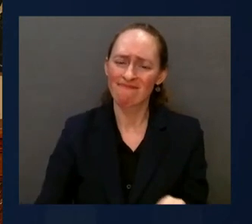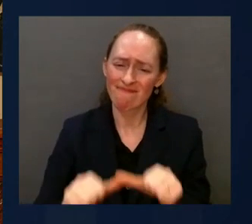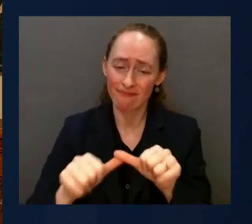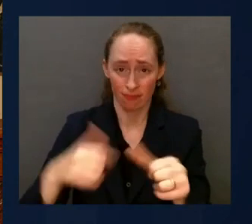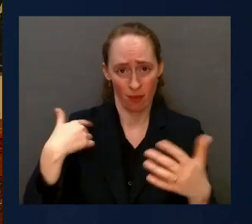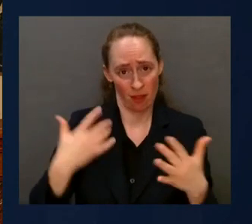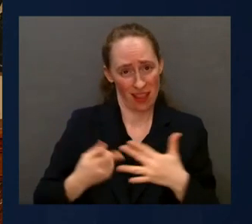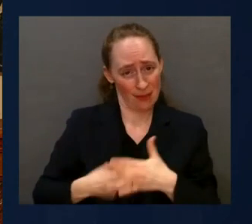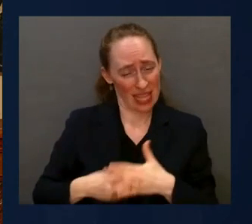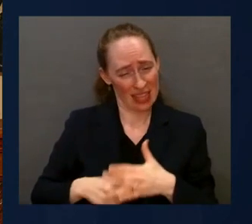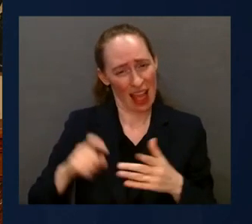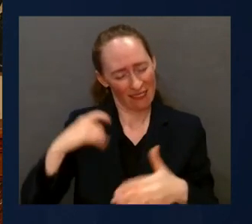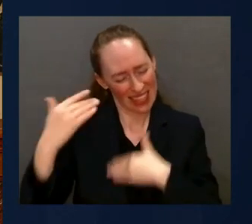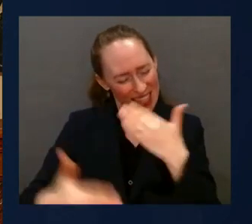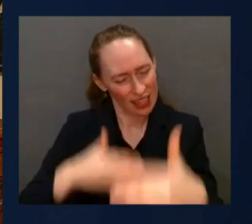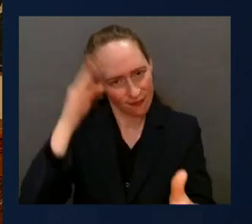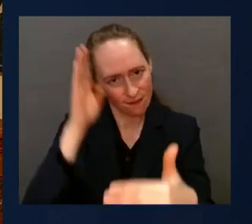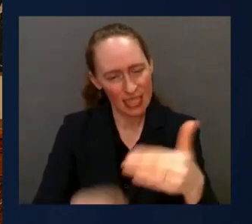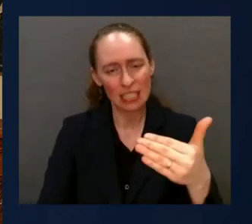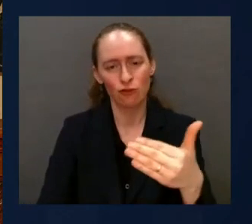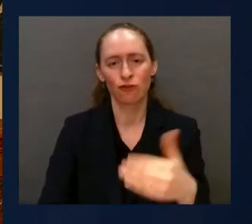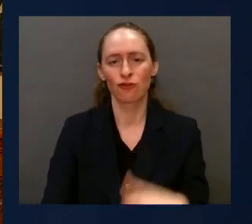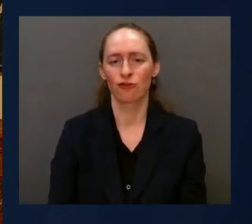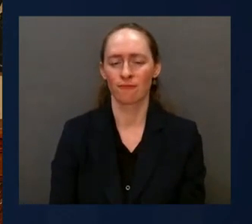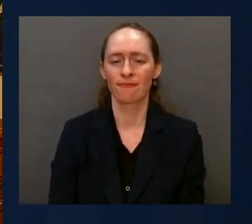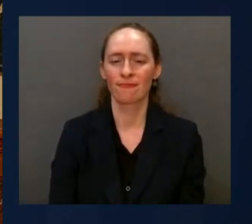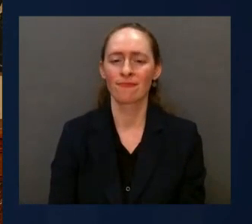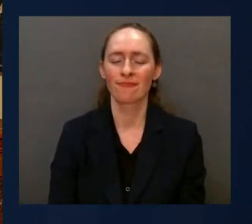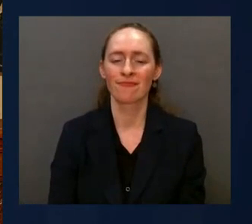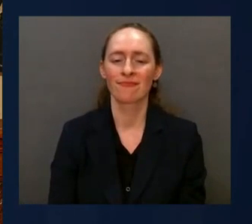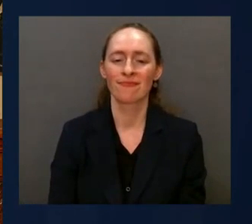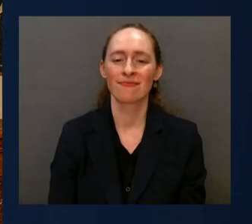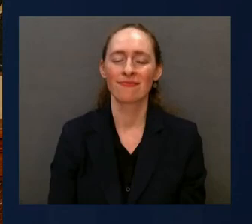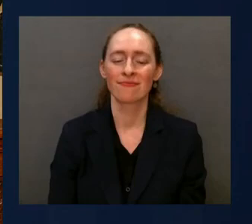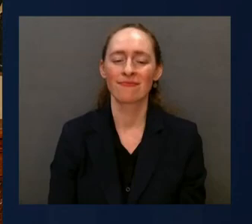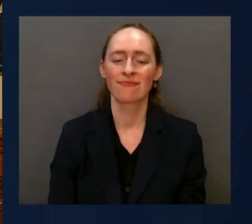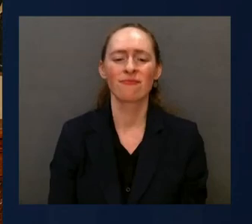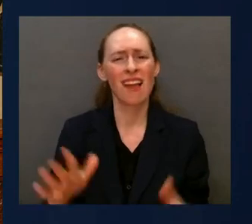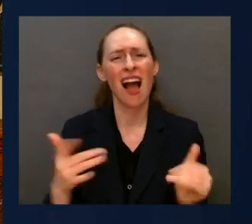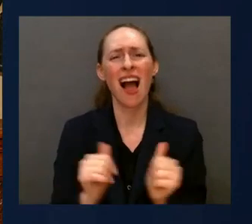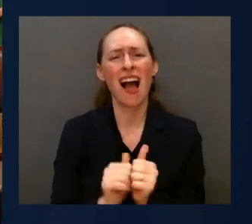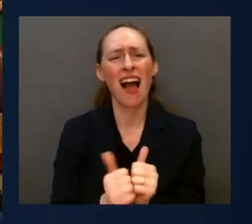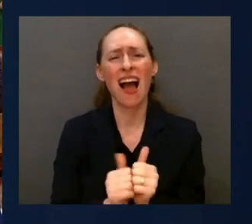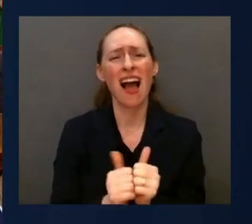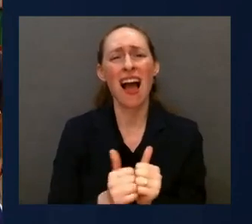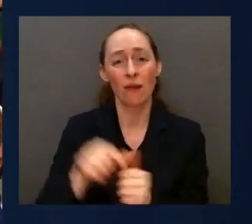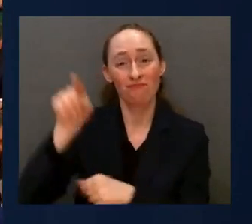finally making the wealthiest and biggest corporations begin to pay their fair share.